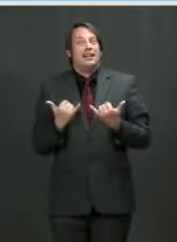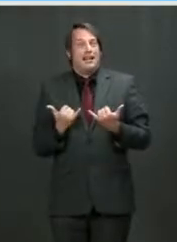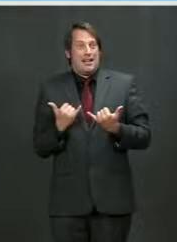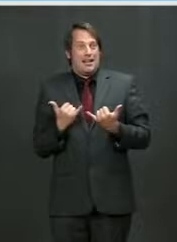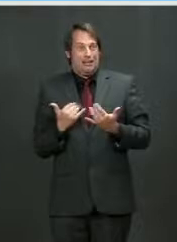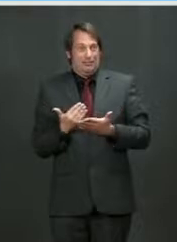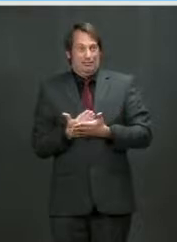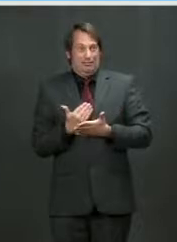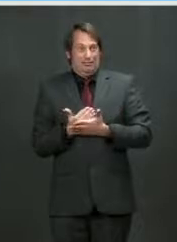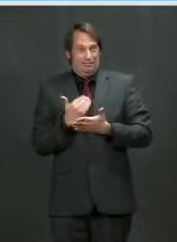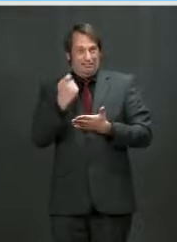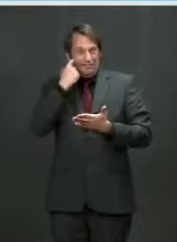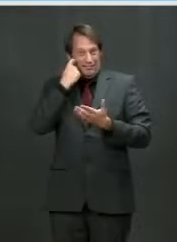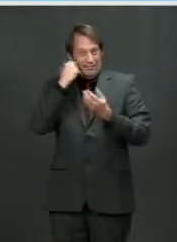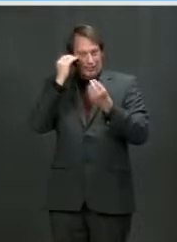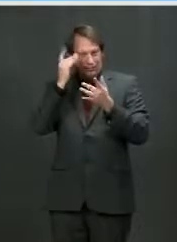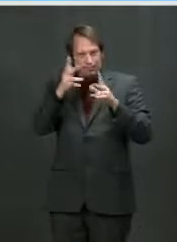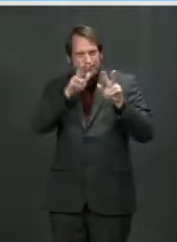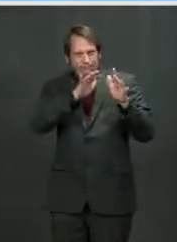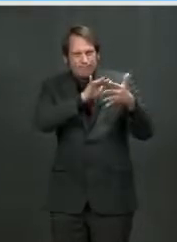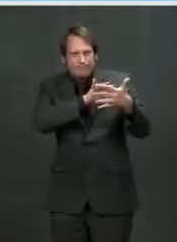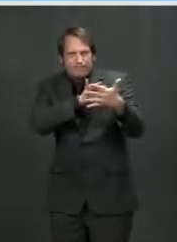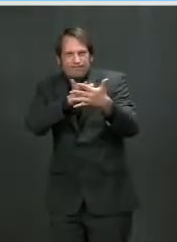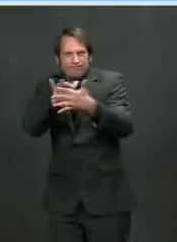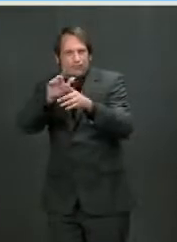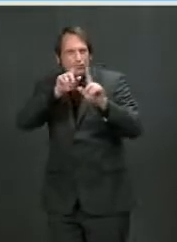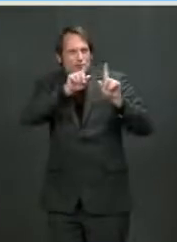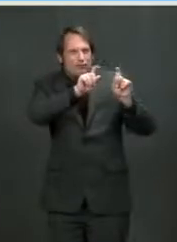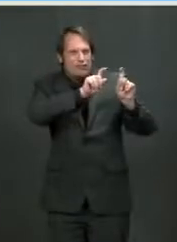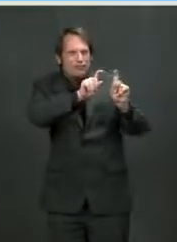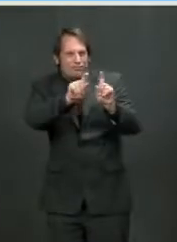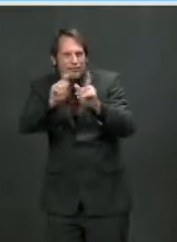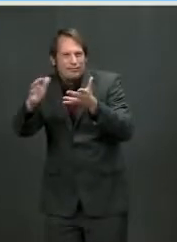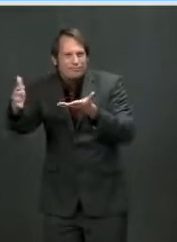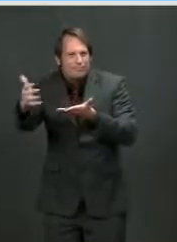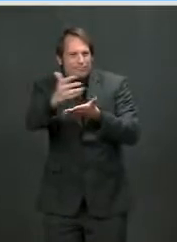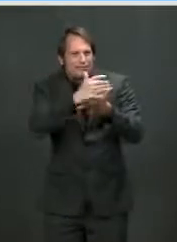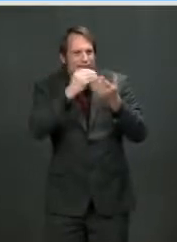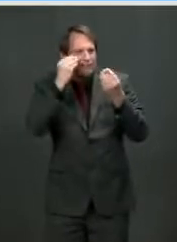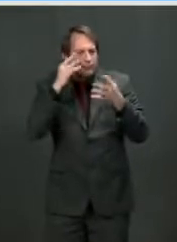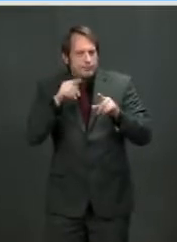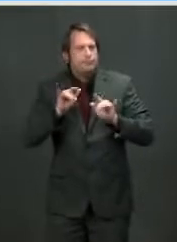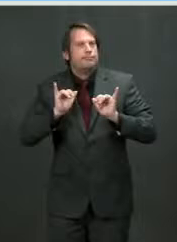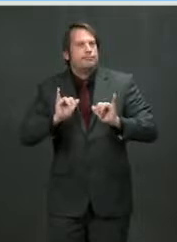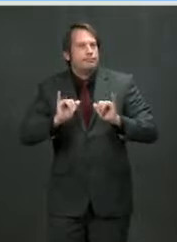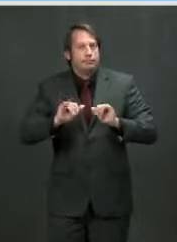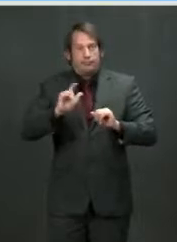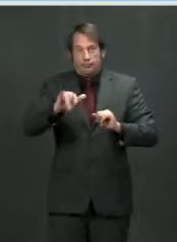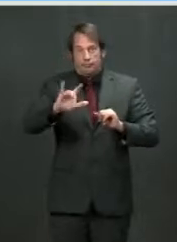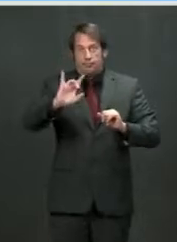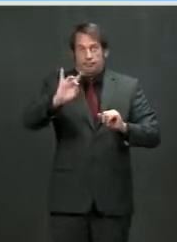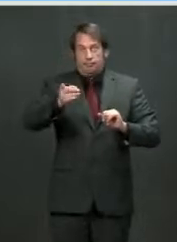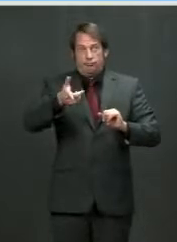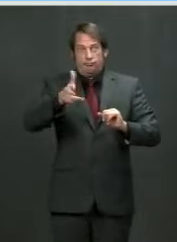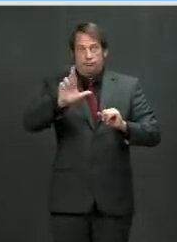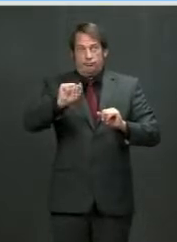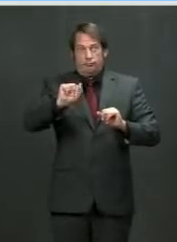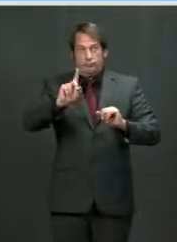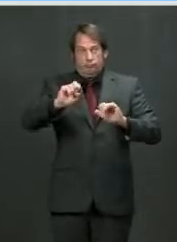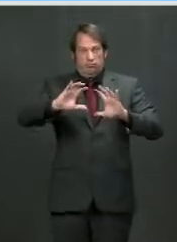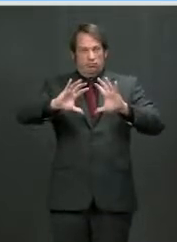survey on the impact of COVID-19 on K through 8th grade students and the state of school reopening in the